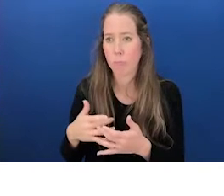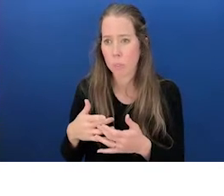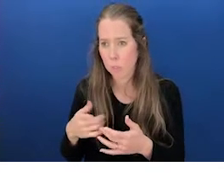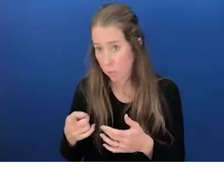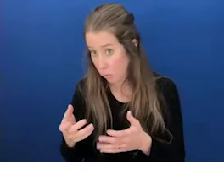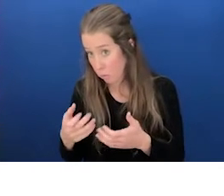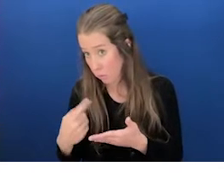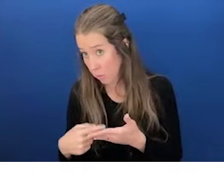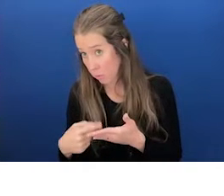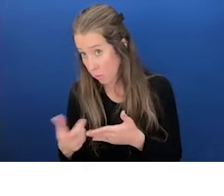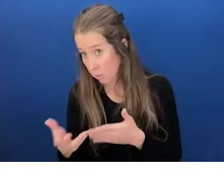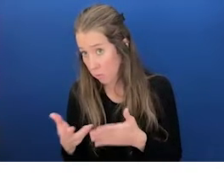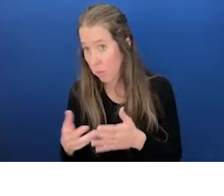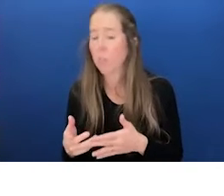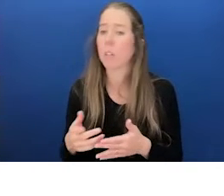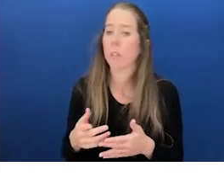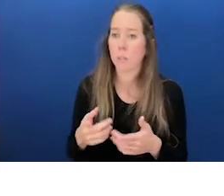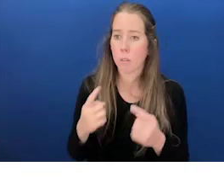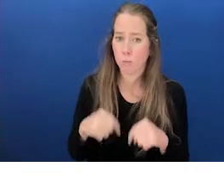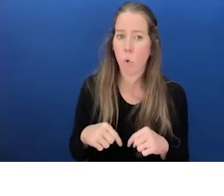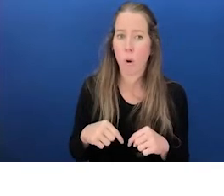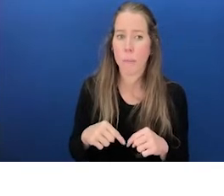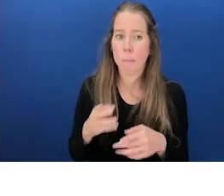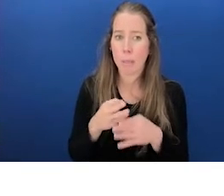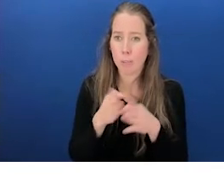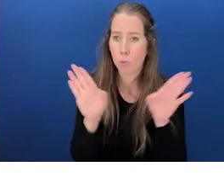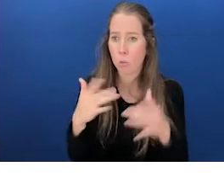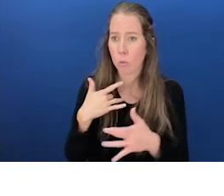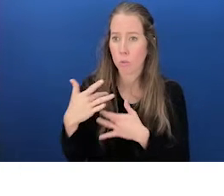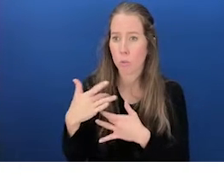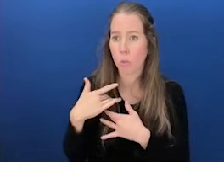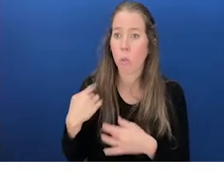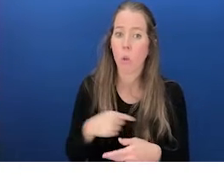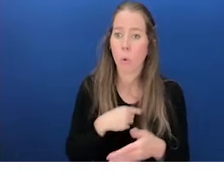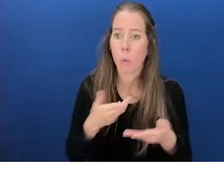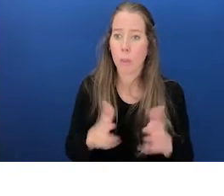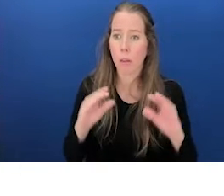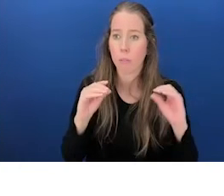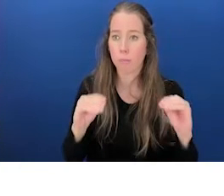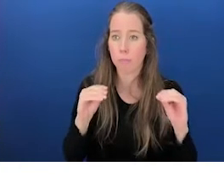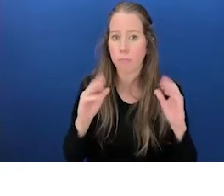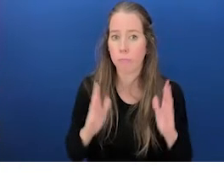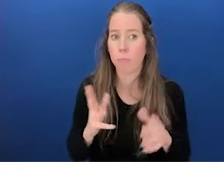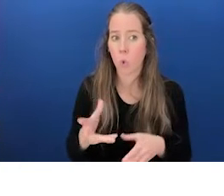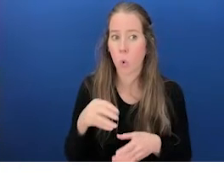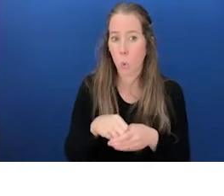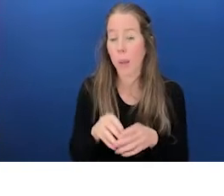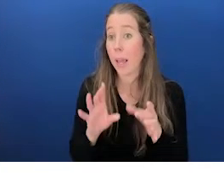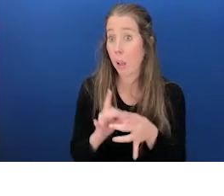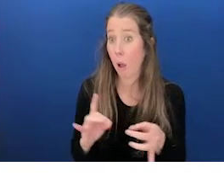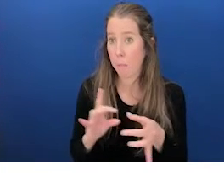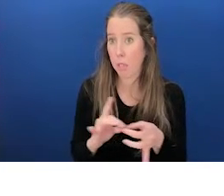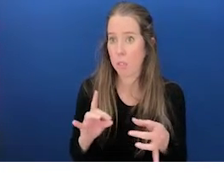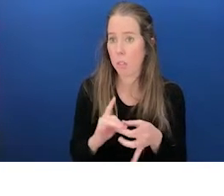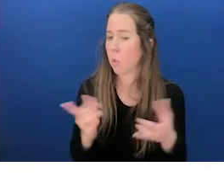to? And then for the general concern, we will allow instructors to include a comment.